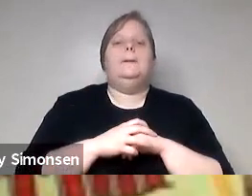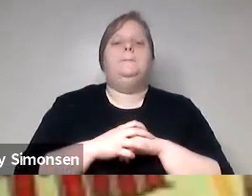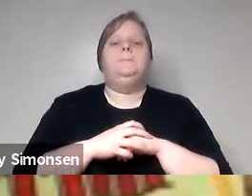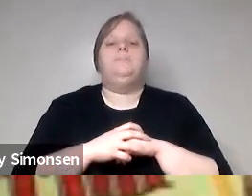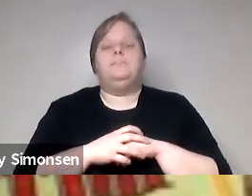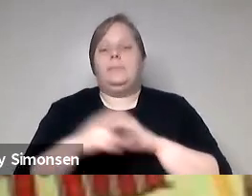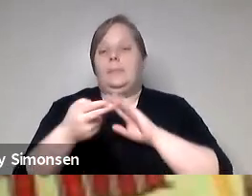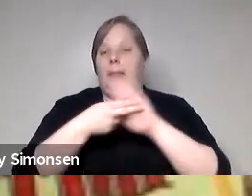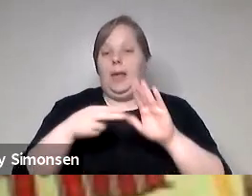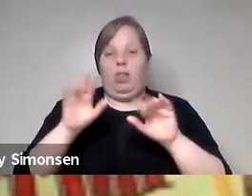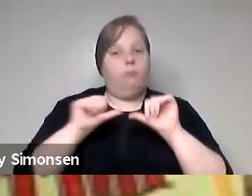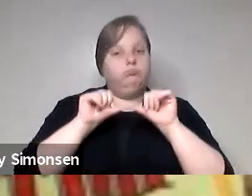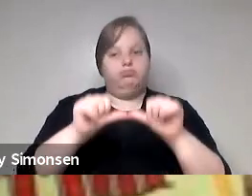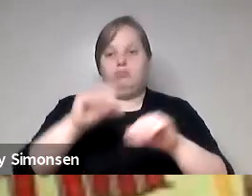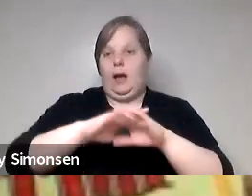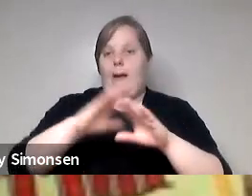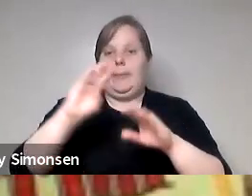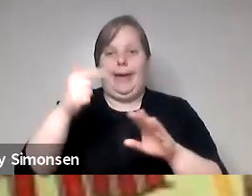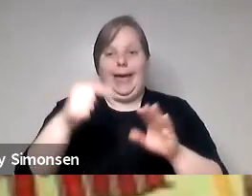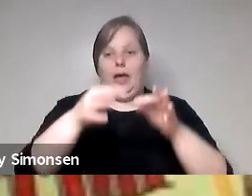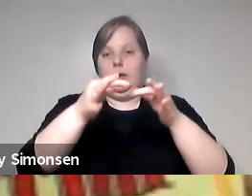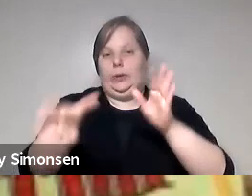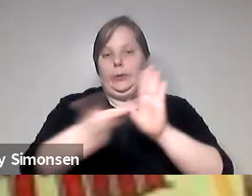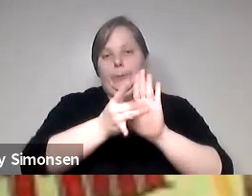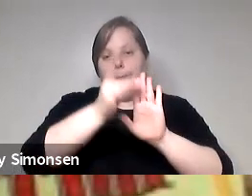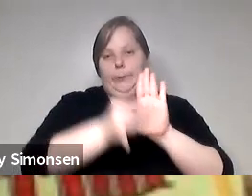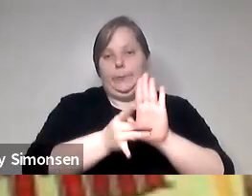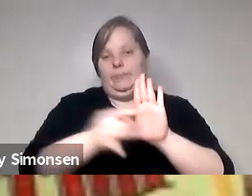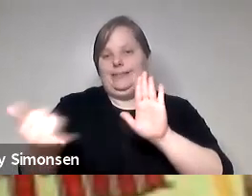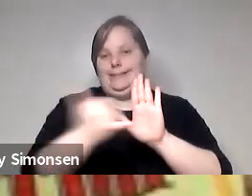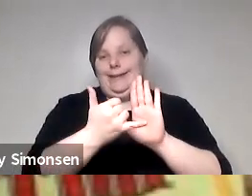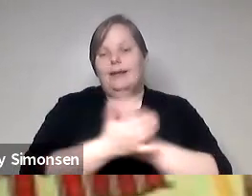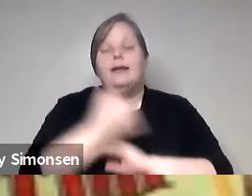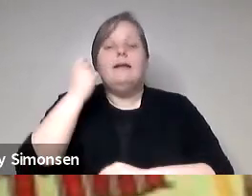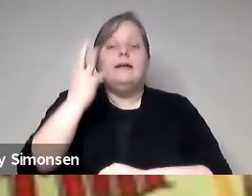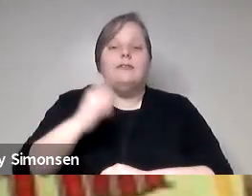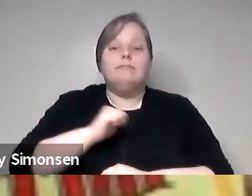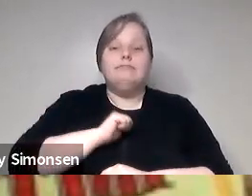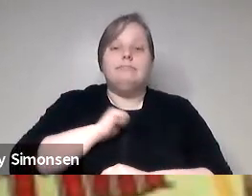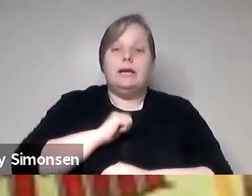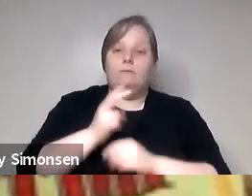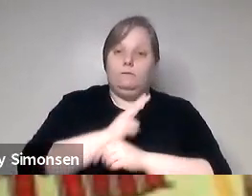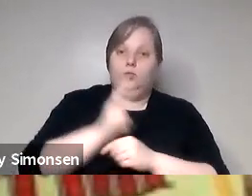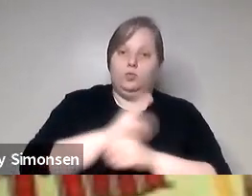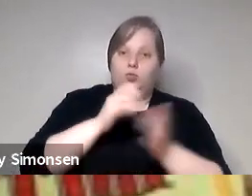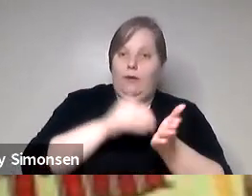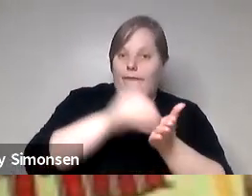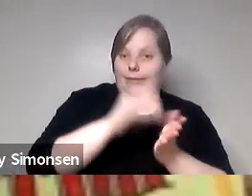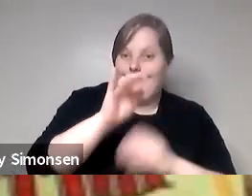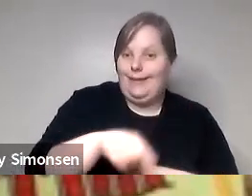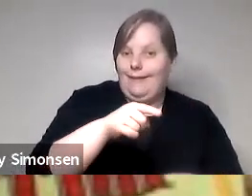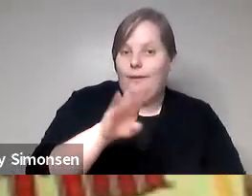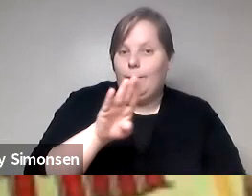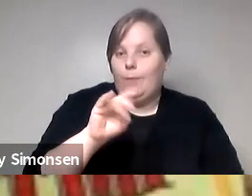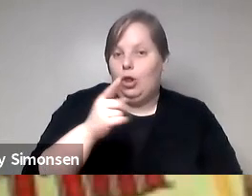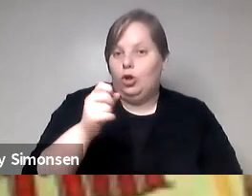label is on there permanently. If I am a big consumer of bulgur wheat, then I think